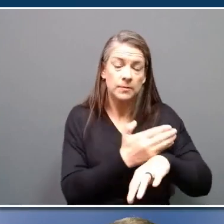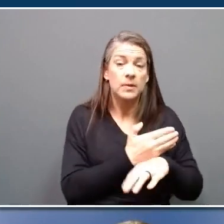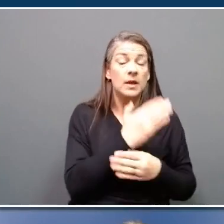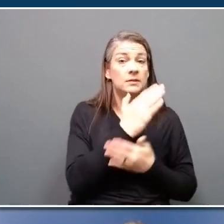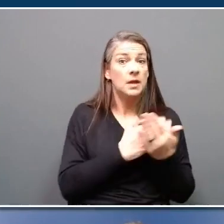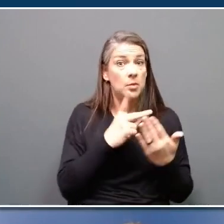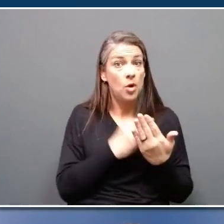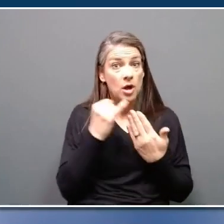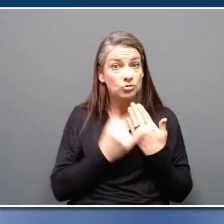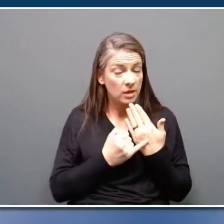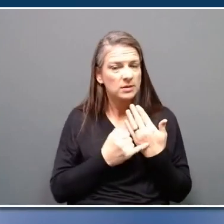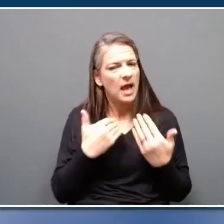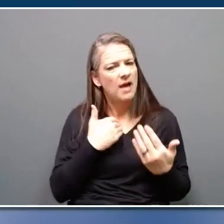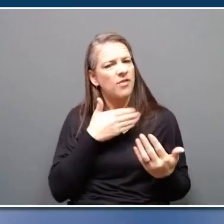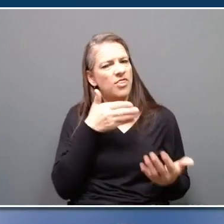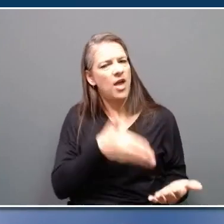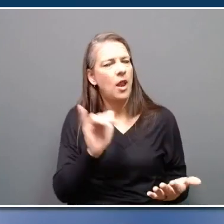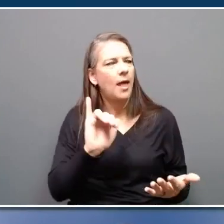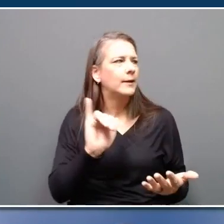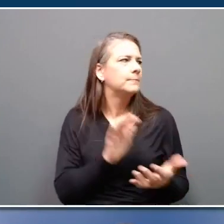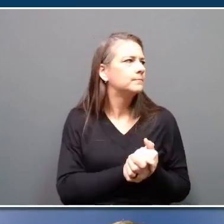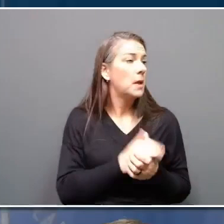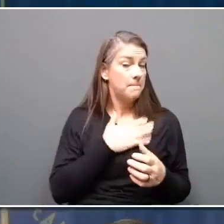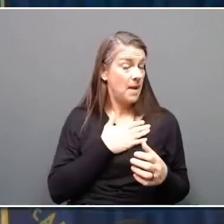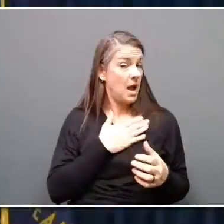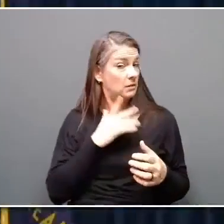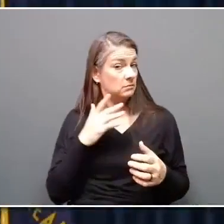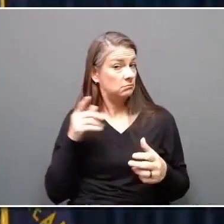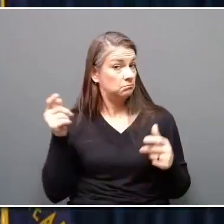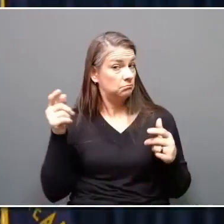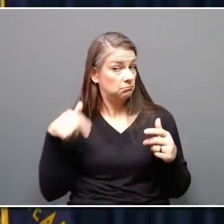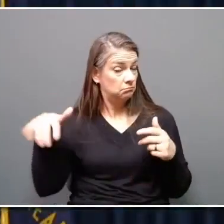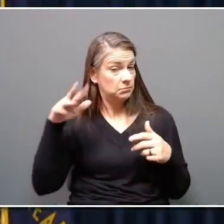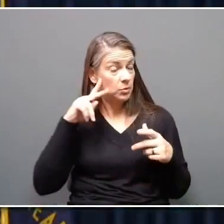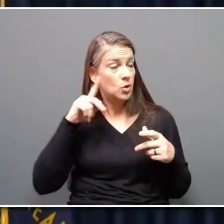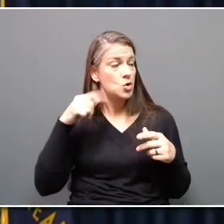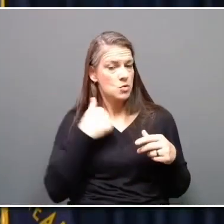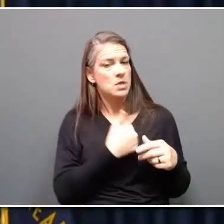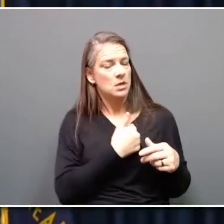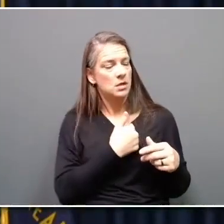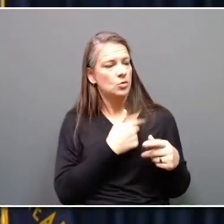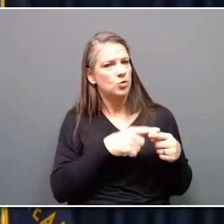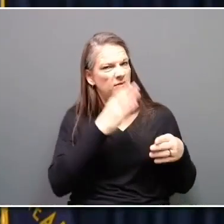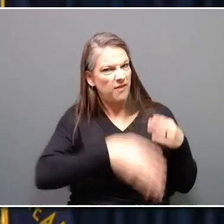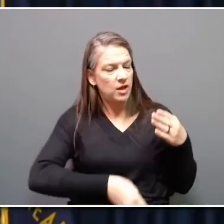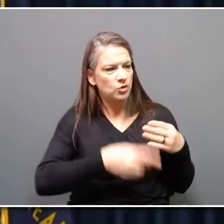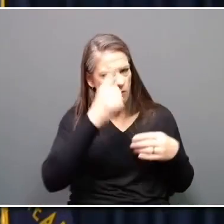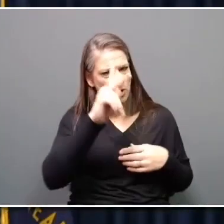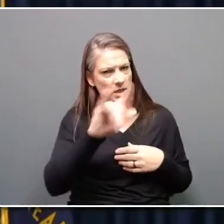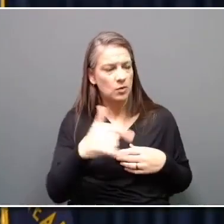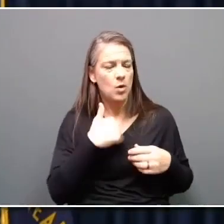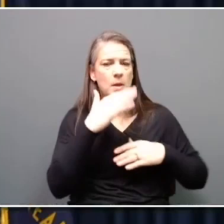are included. Projects my administration is committed to getting done for the people of Kentucky, such as building the Brent